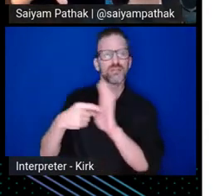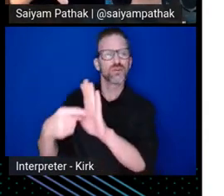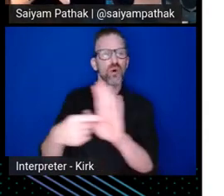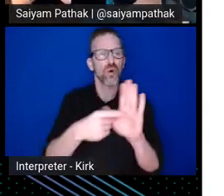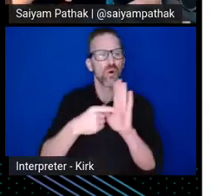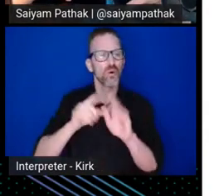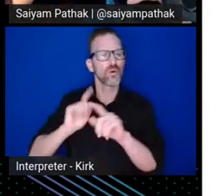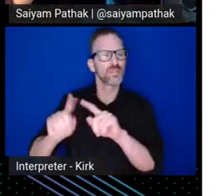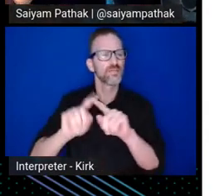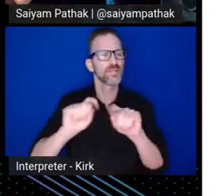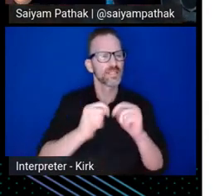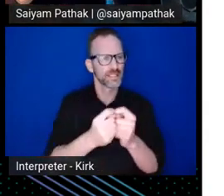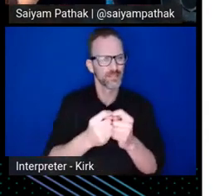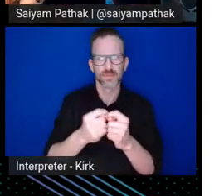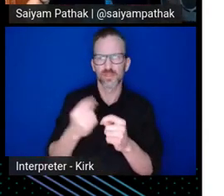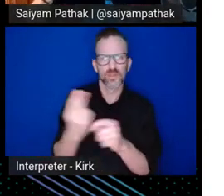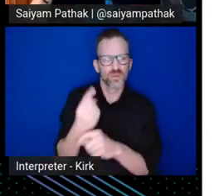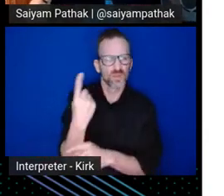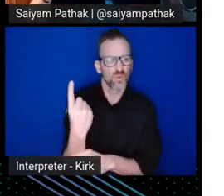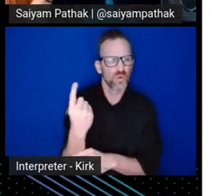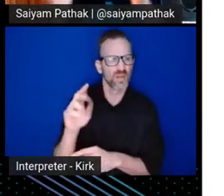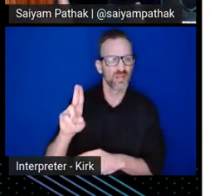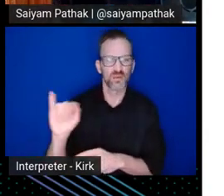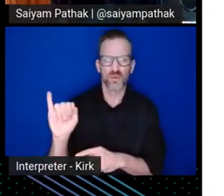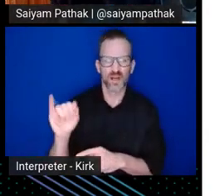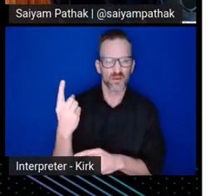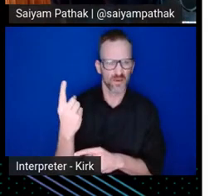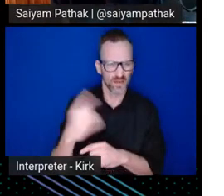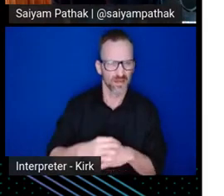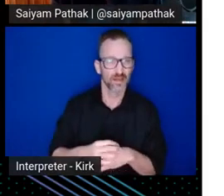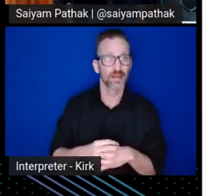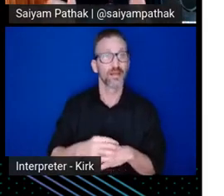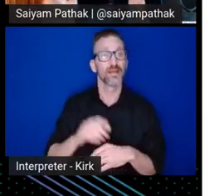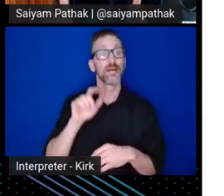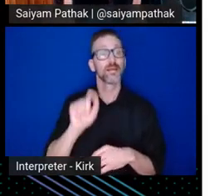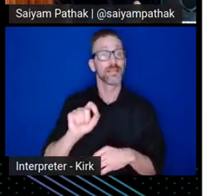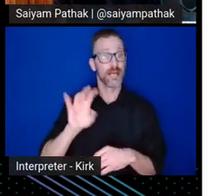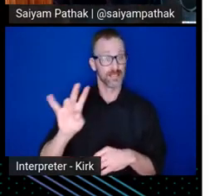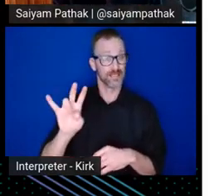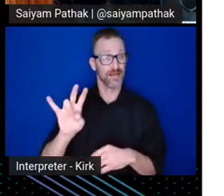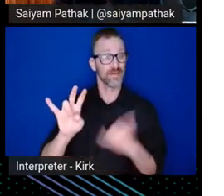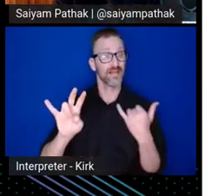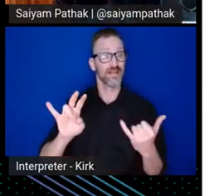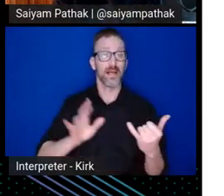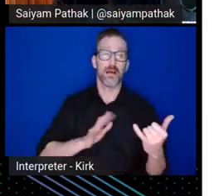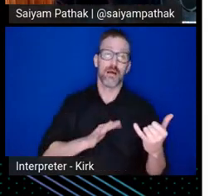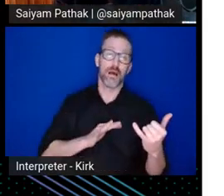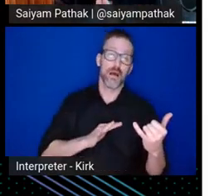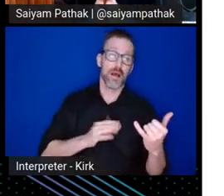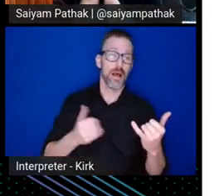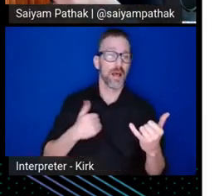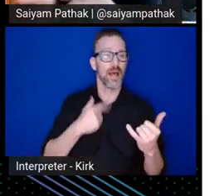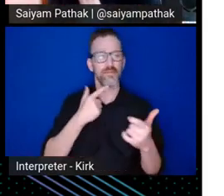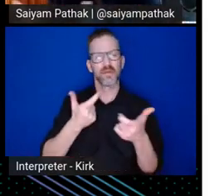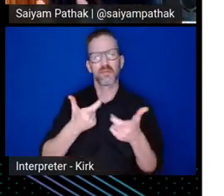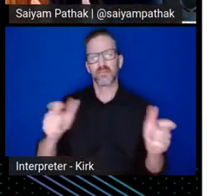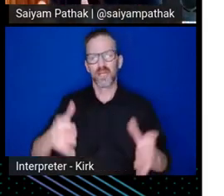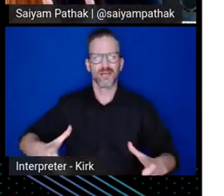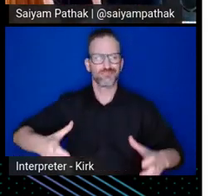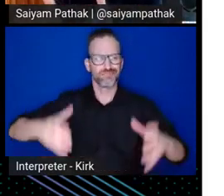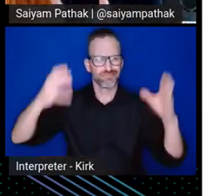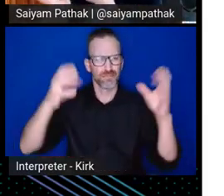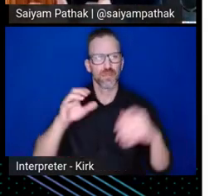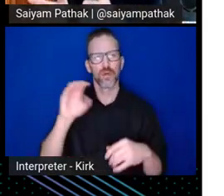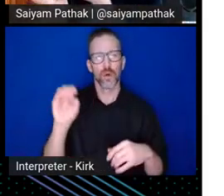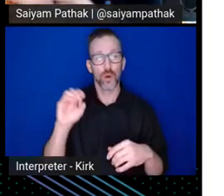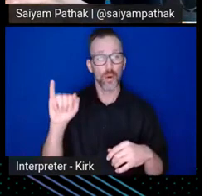same UI, and I'll show you, like, especially with the 0.7 release, there have been massive work in the UI, especially in the OIDC